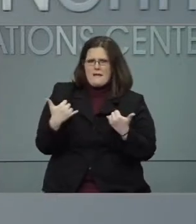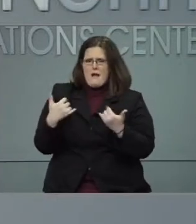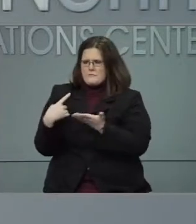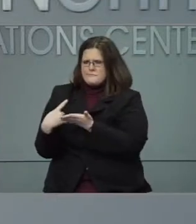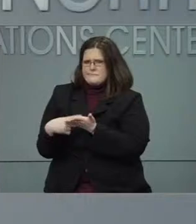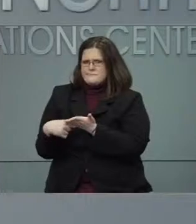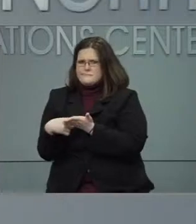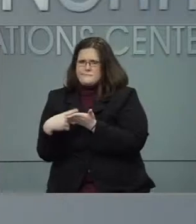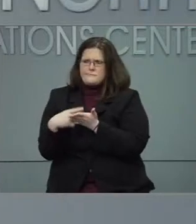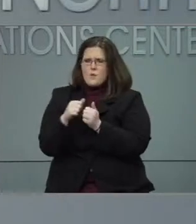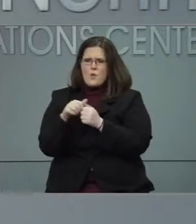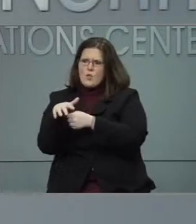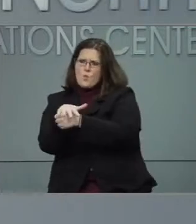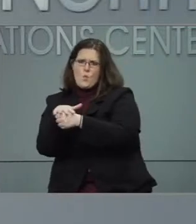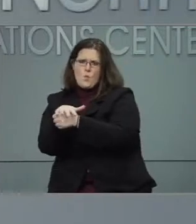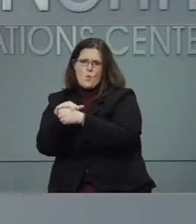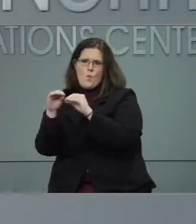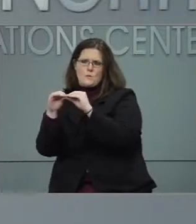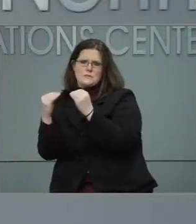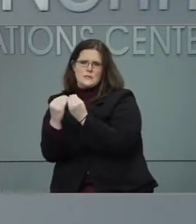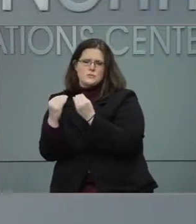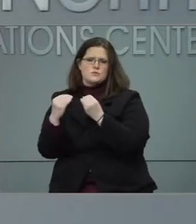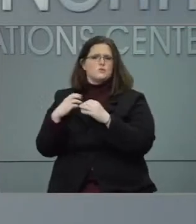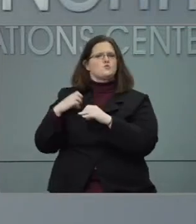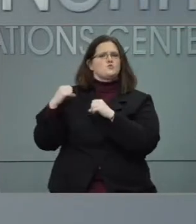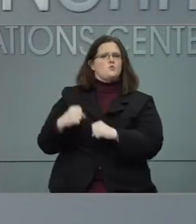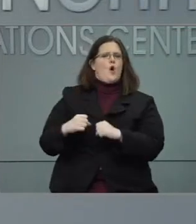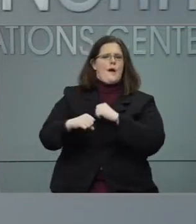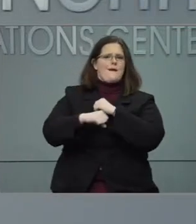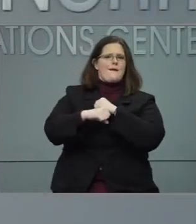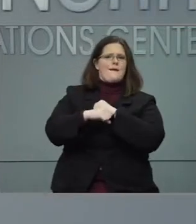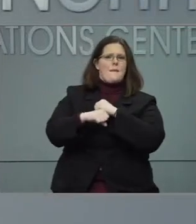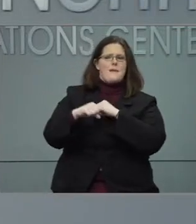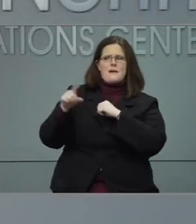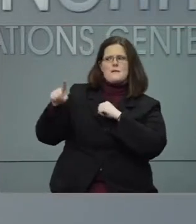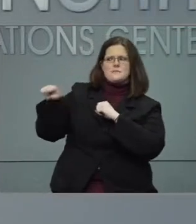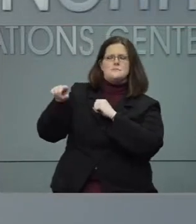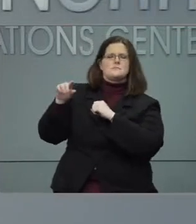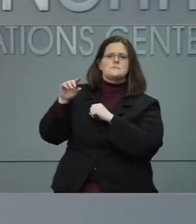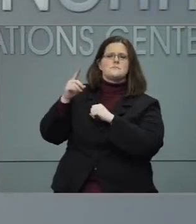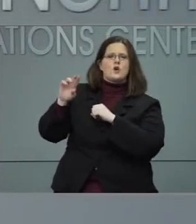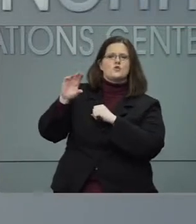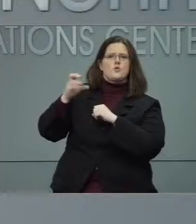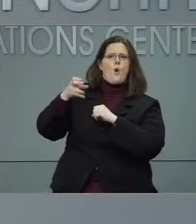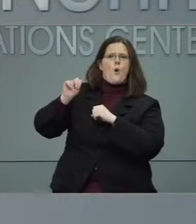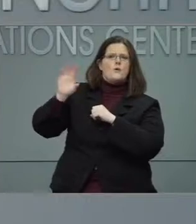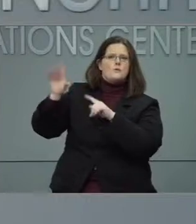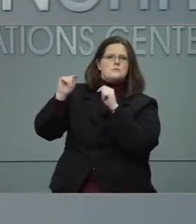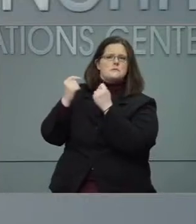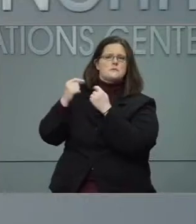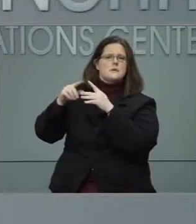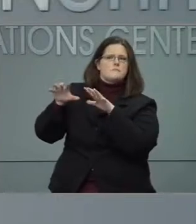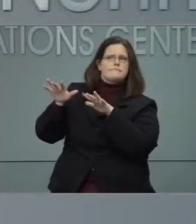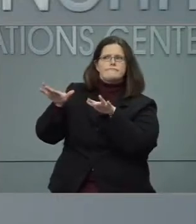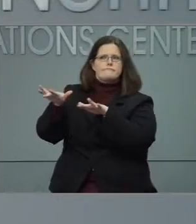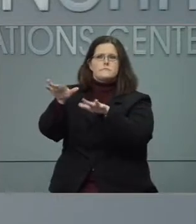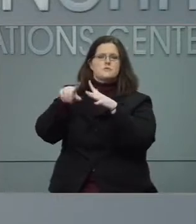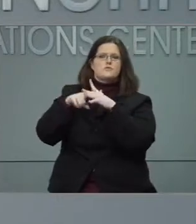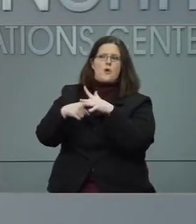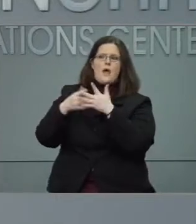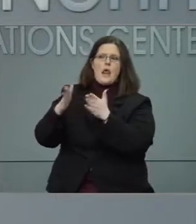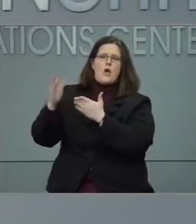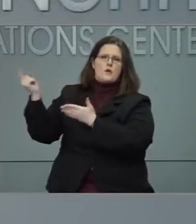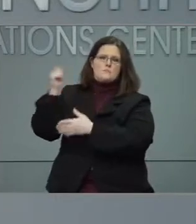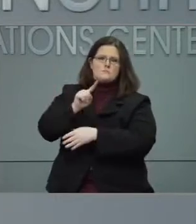a strong campaign is starting, and I might let Dr. Cohen tell you a little bit more about some of the things we're doing to try to get people to get